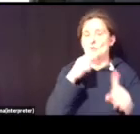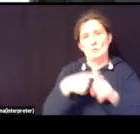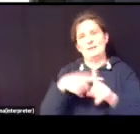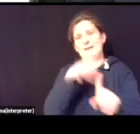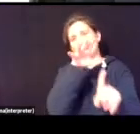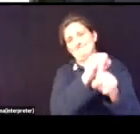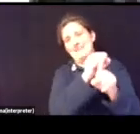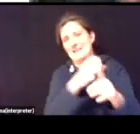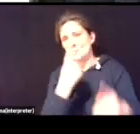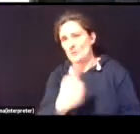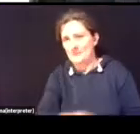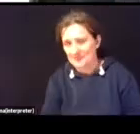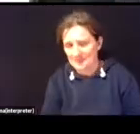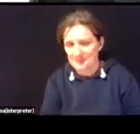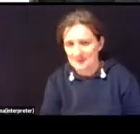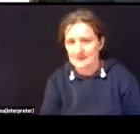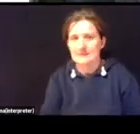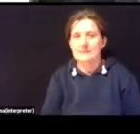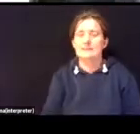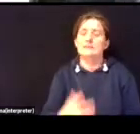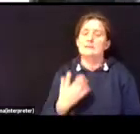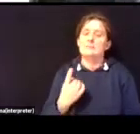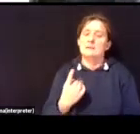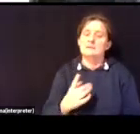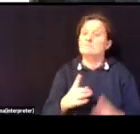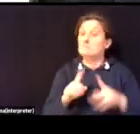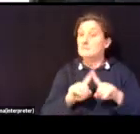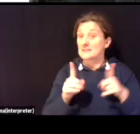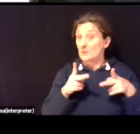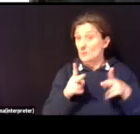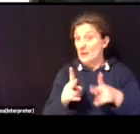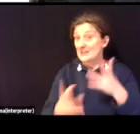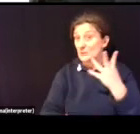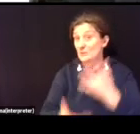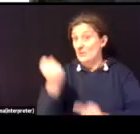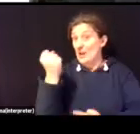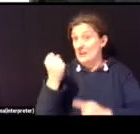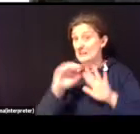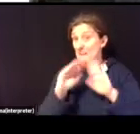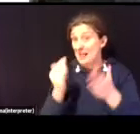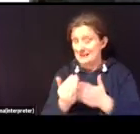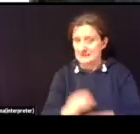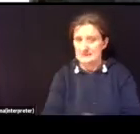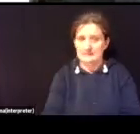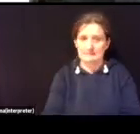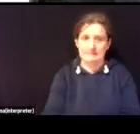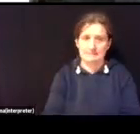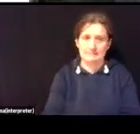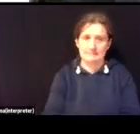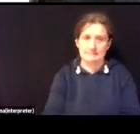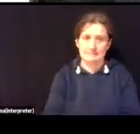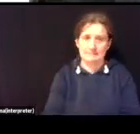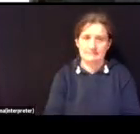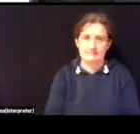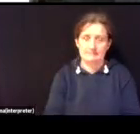favor. But there are other ways we can find planets. Probably the second most